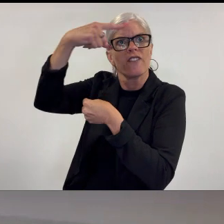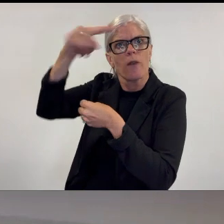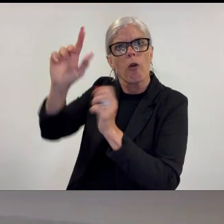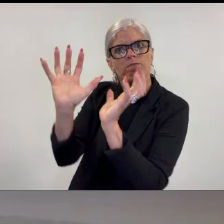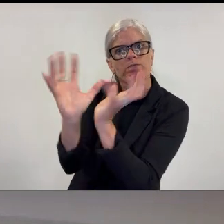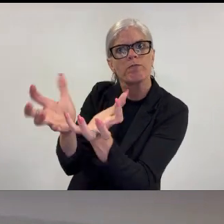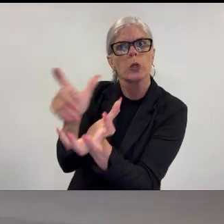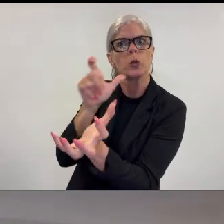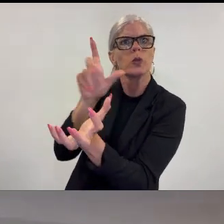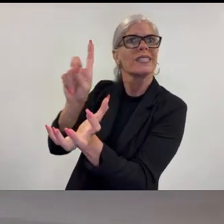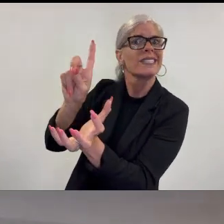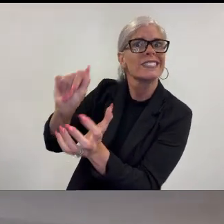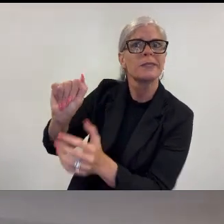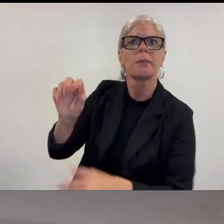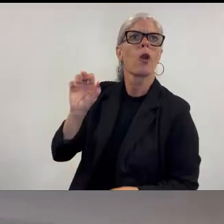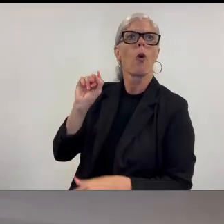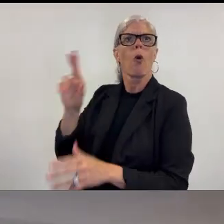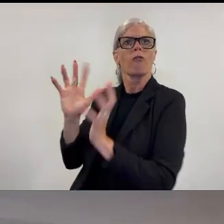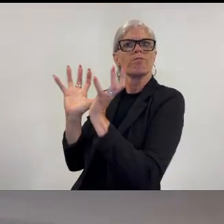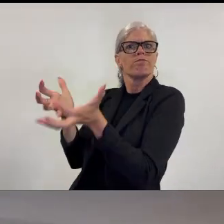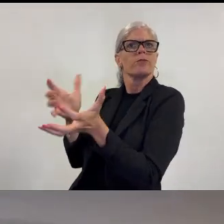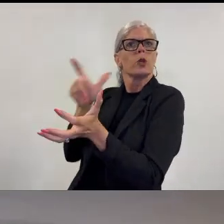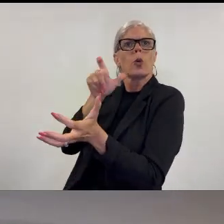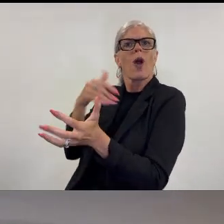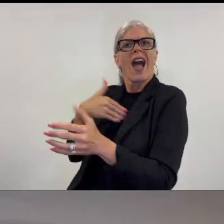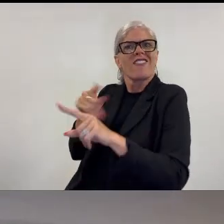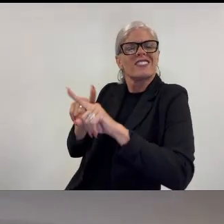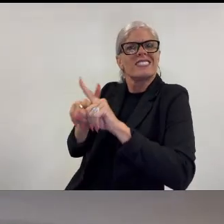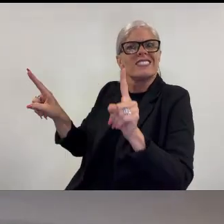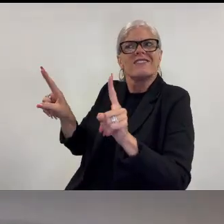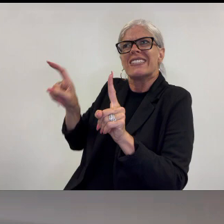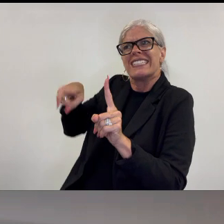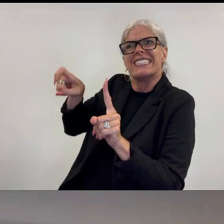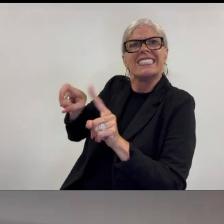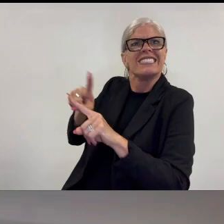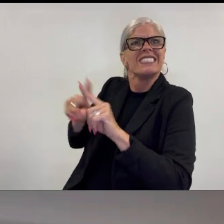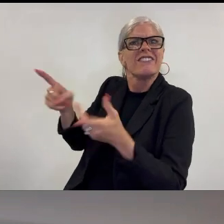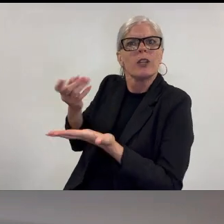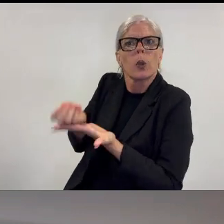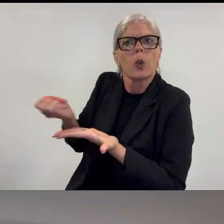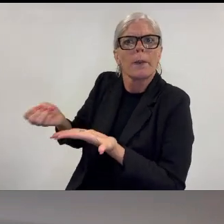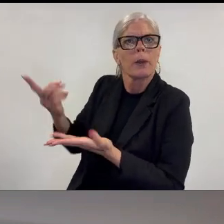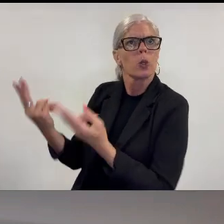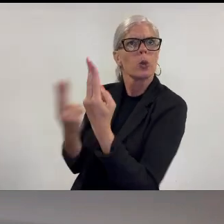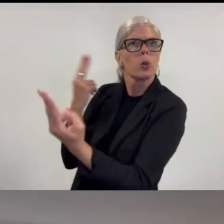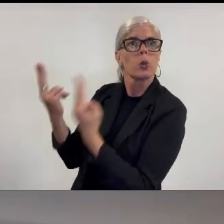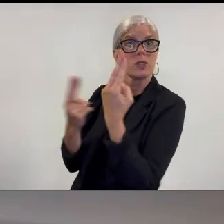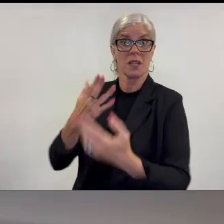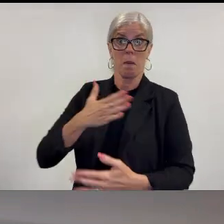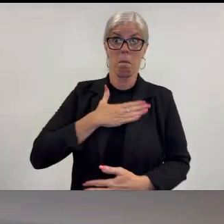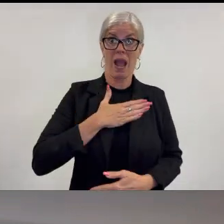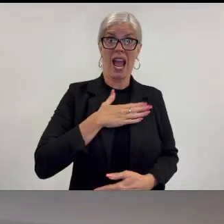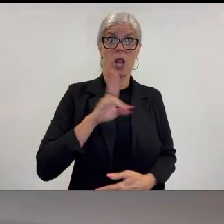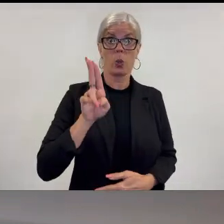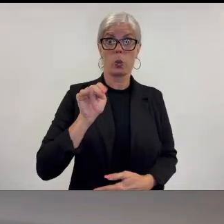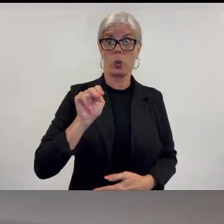disability or a different ability equipment. I know that my